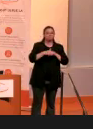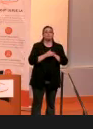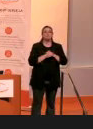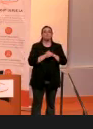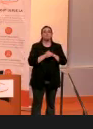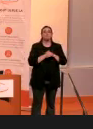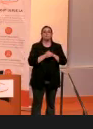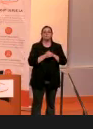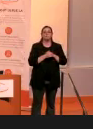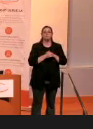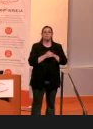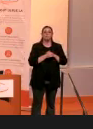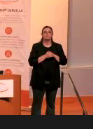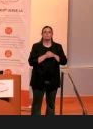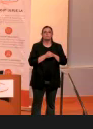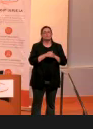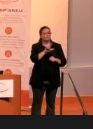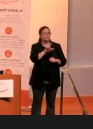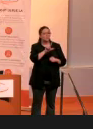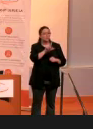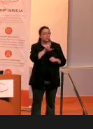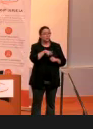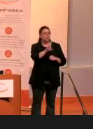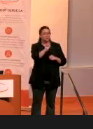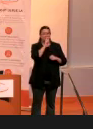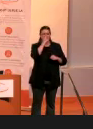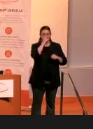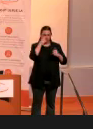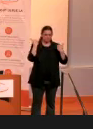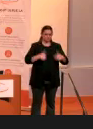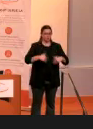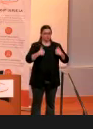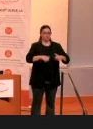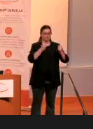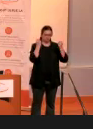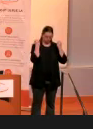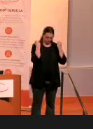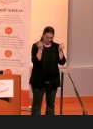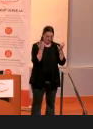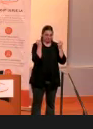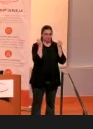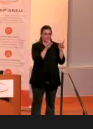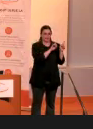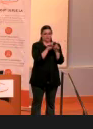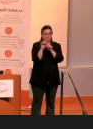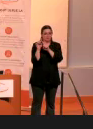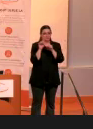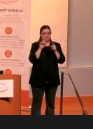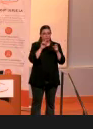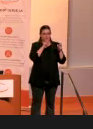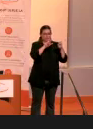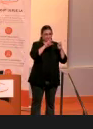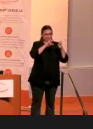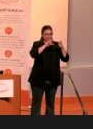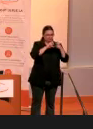different immune abnormalities, and I'm not going to go through them, but they address at least 10